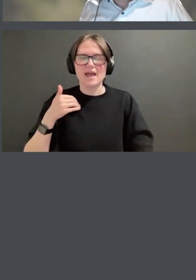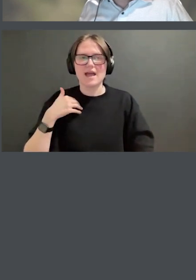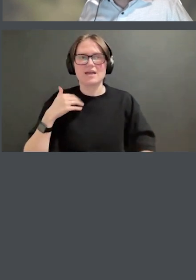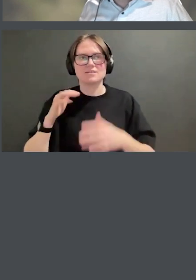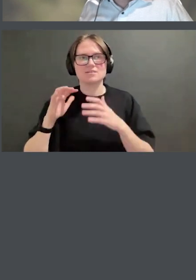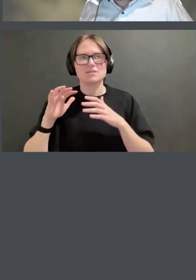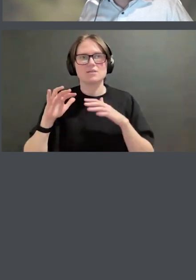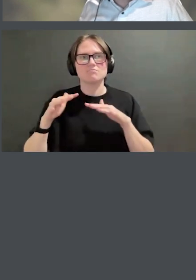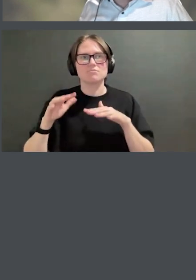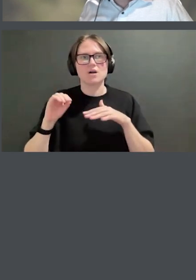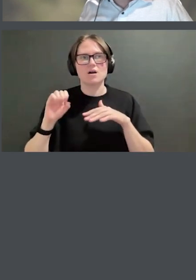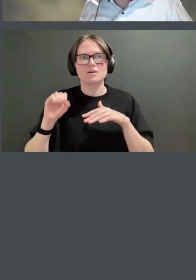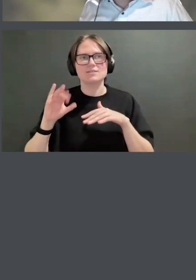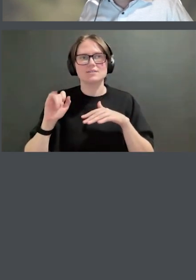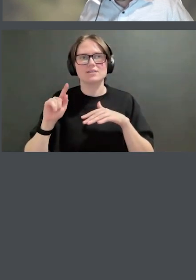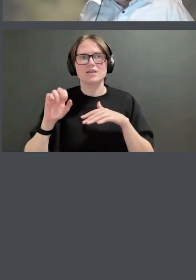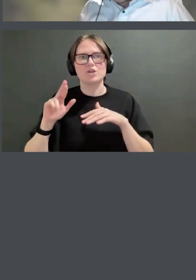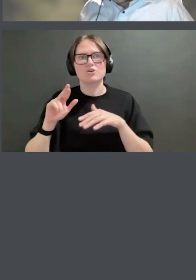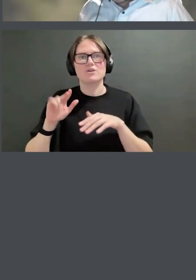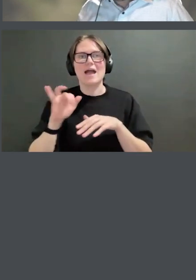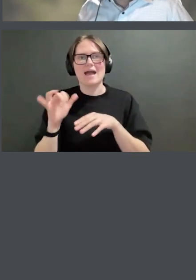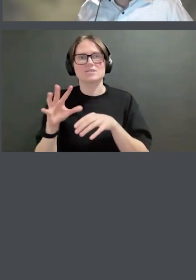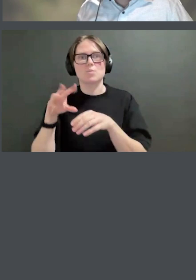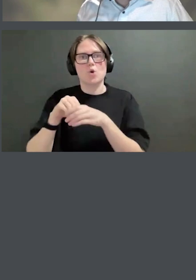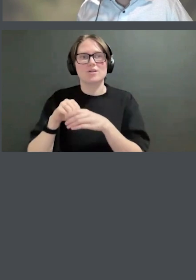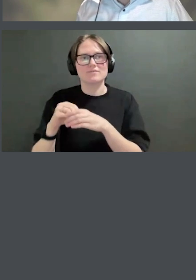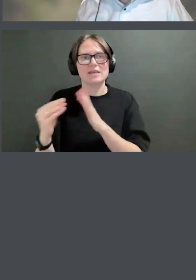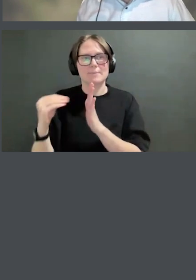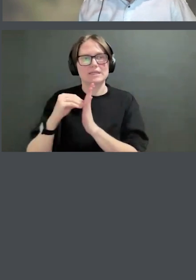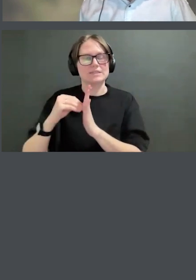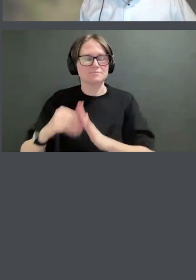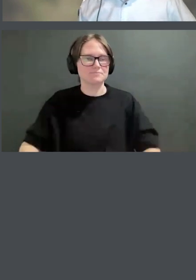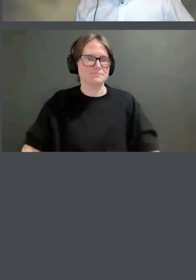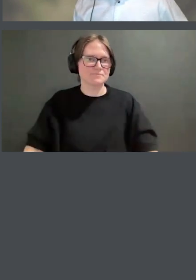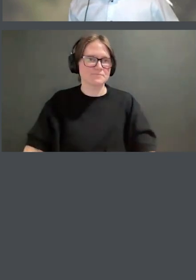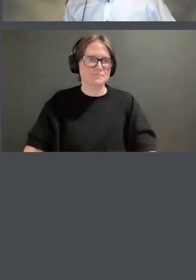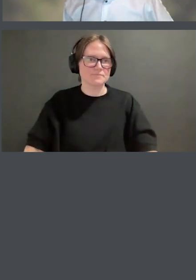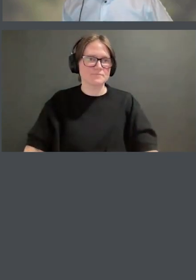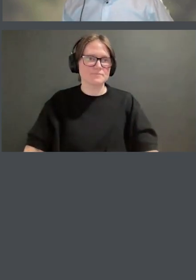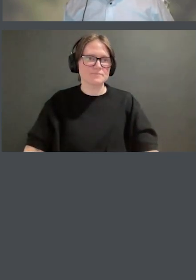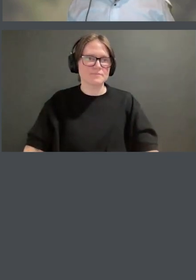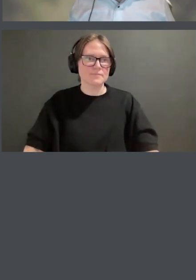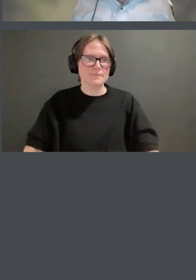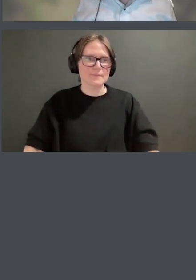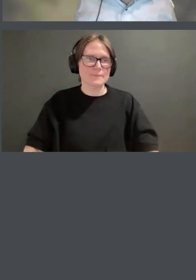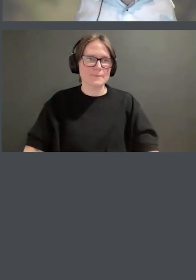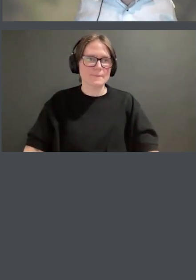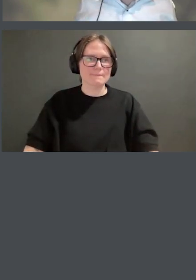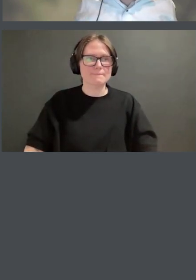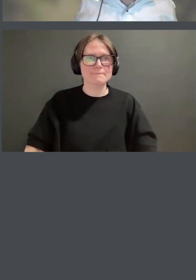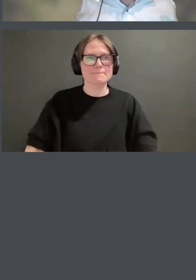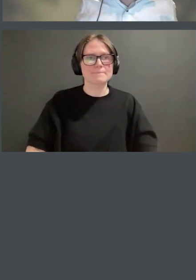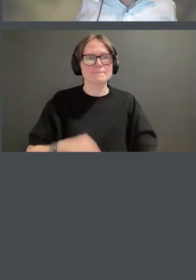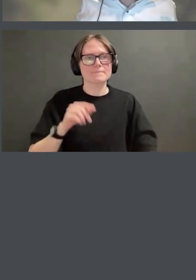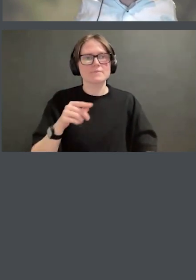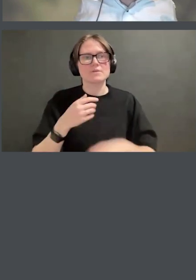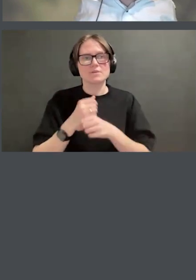oscillator as part of the implanted portion. Right. Medtronic makes the Sophono system, which is a